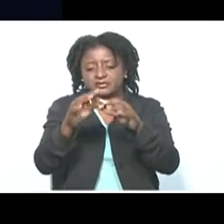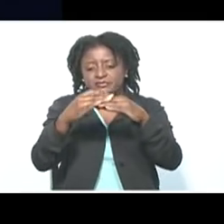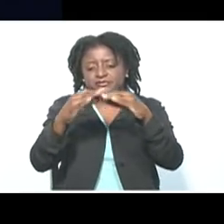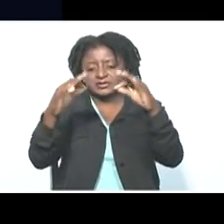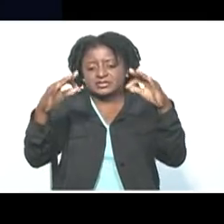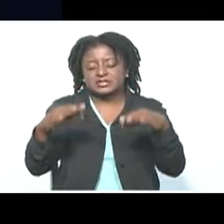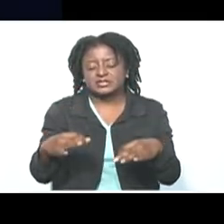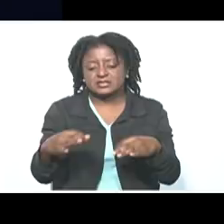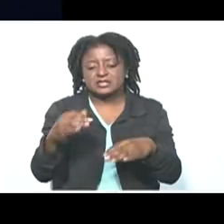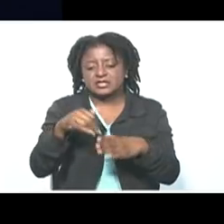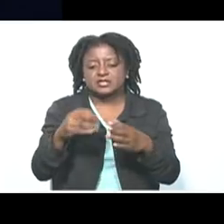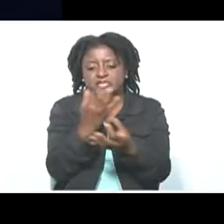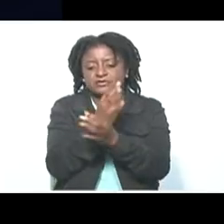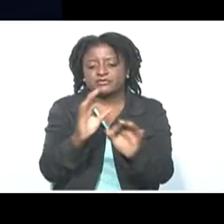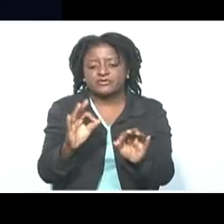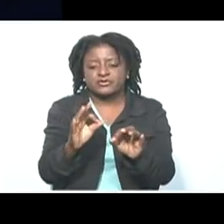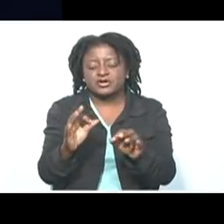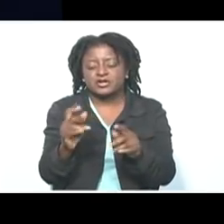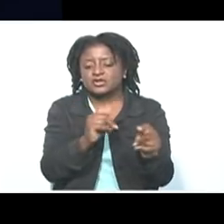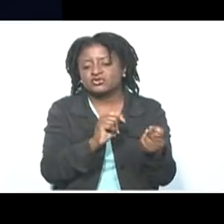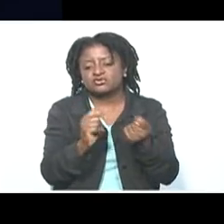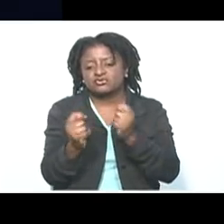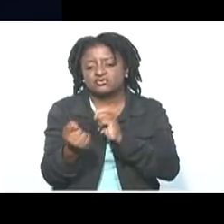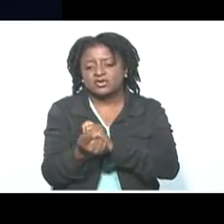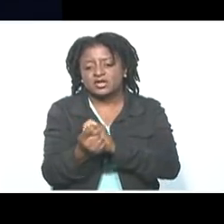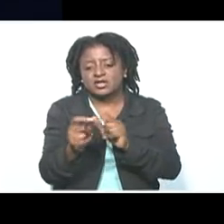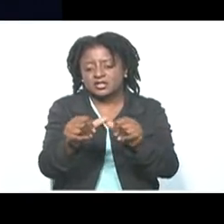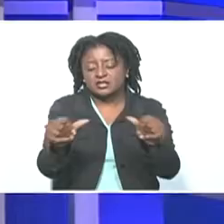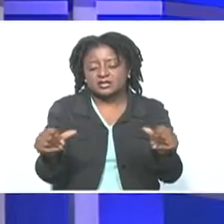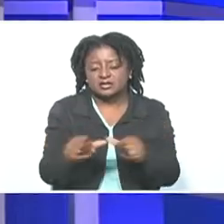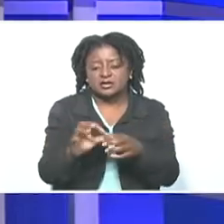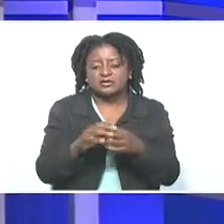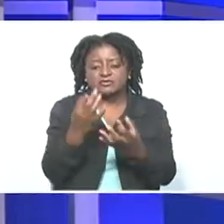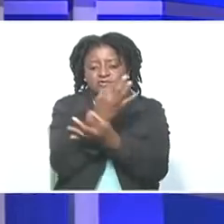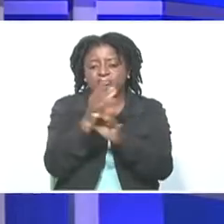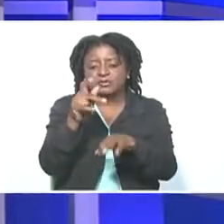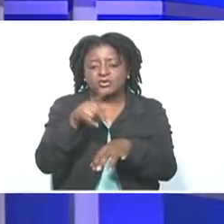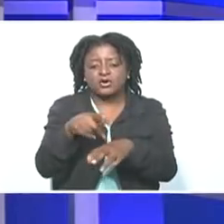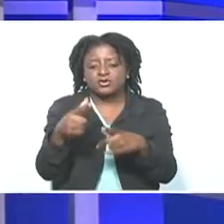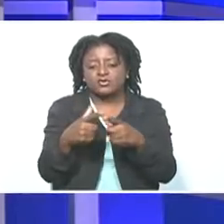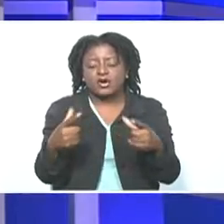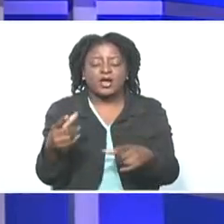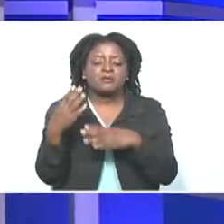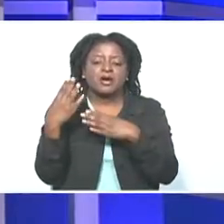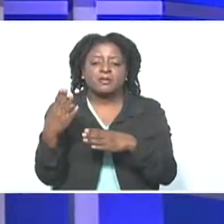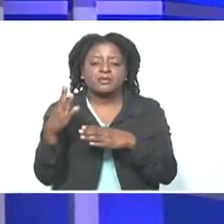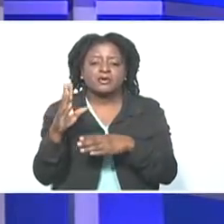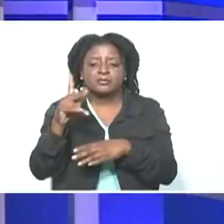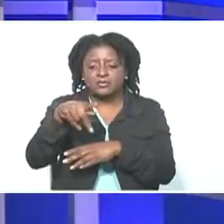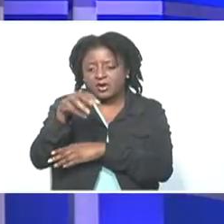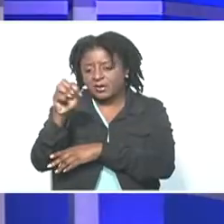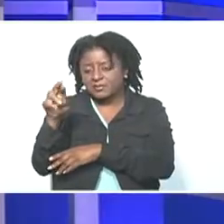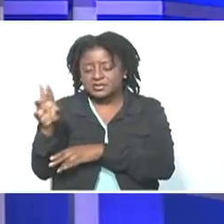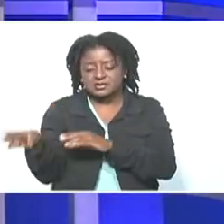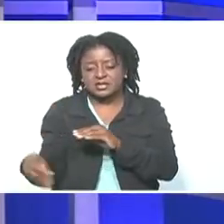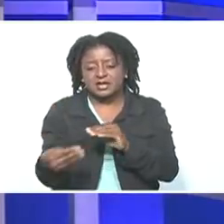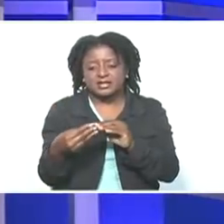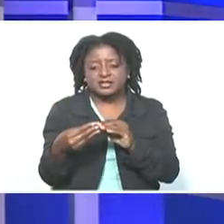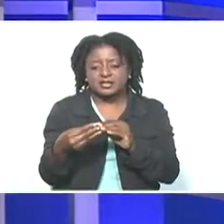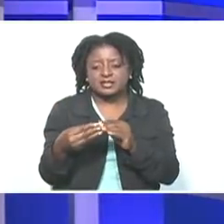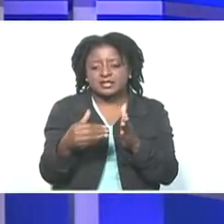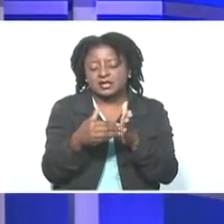free trade zone of Freeport in Grand Bahama. The Prime Minister added that countermeasures